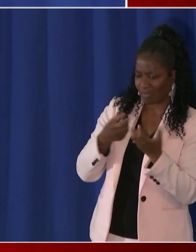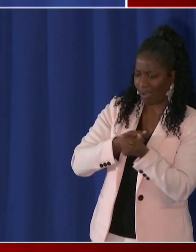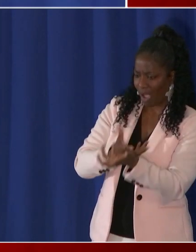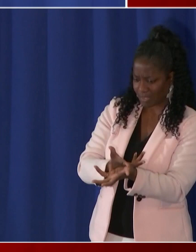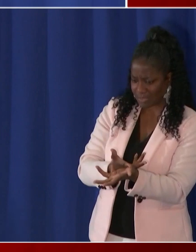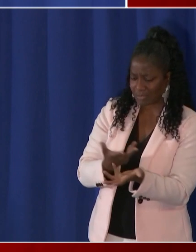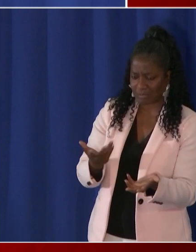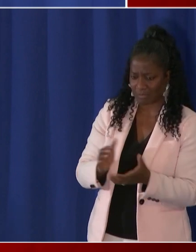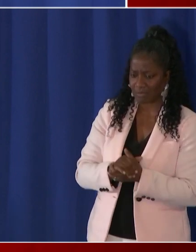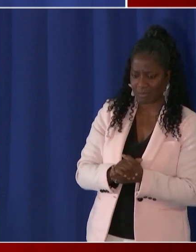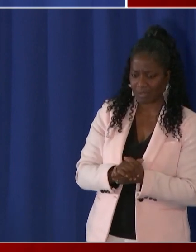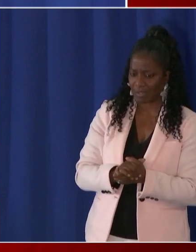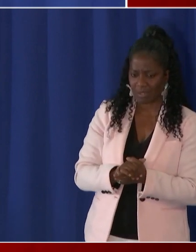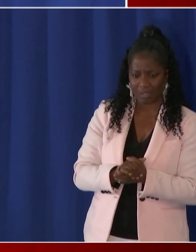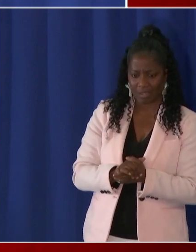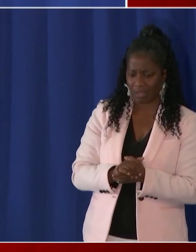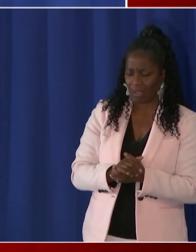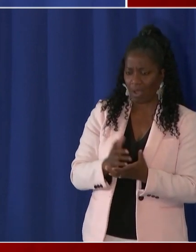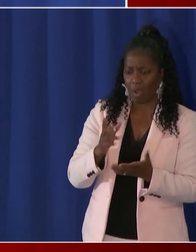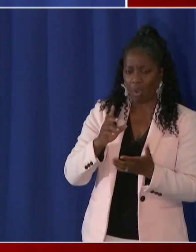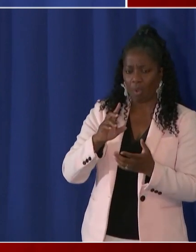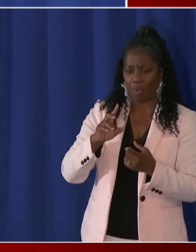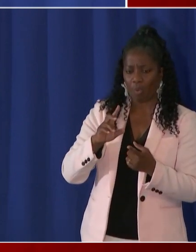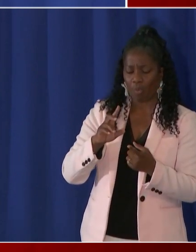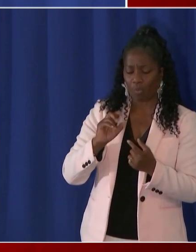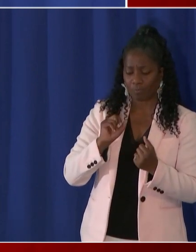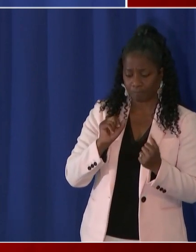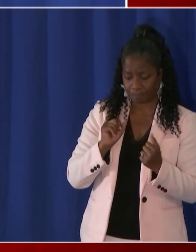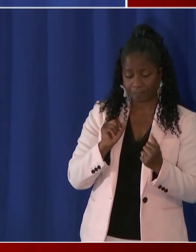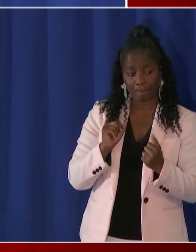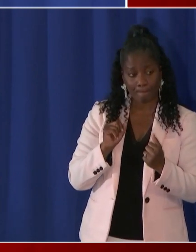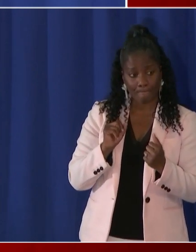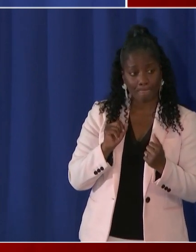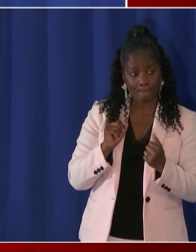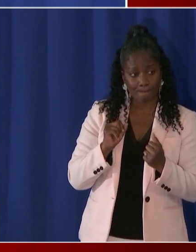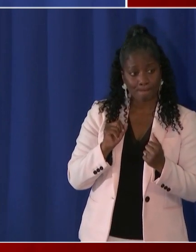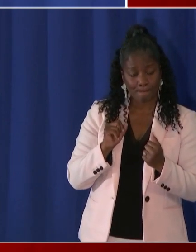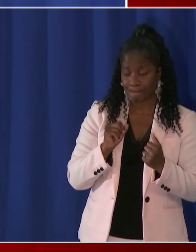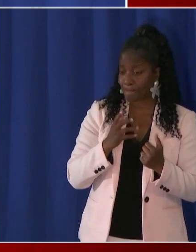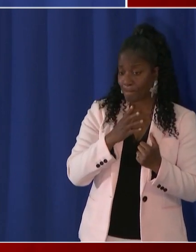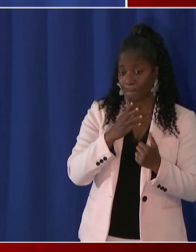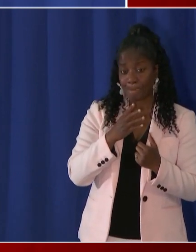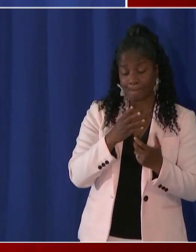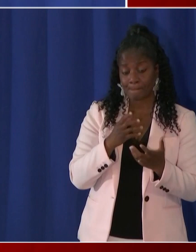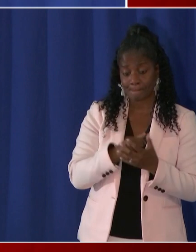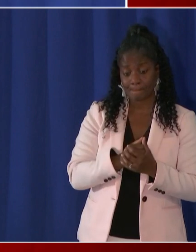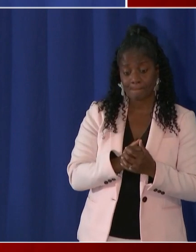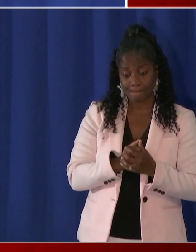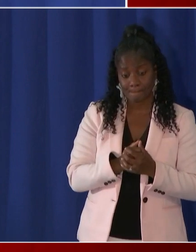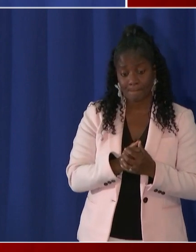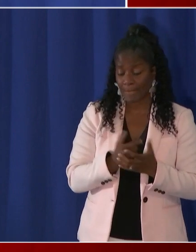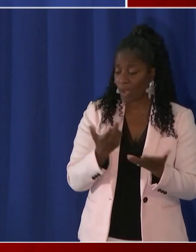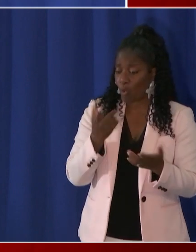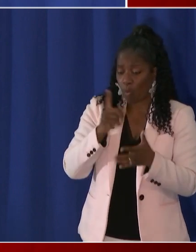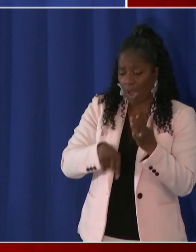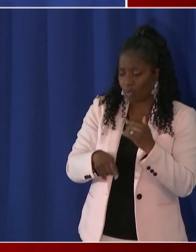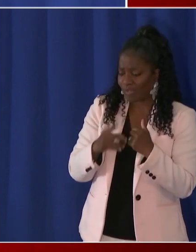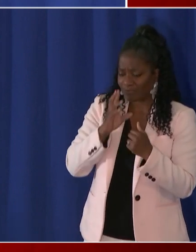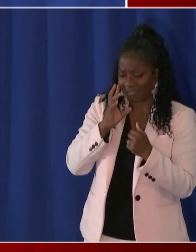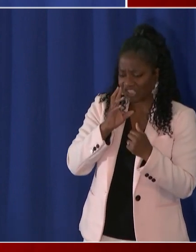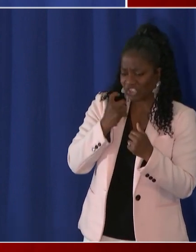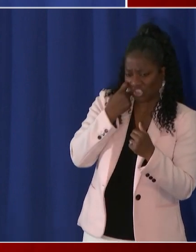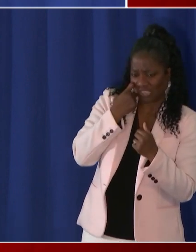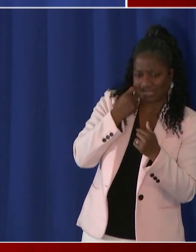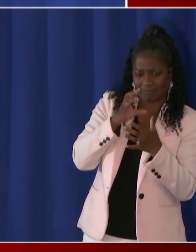causes. What it says here, and what we've talked about throughout, is that